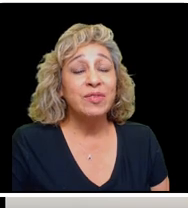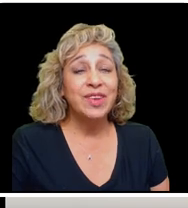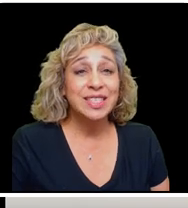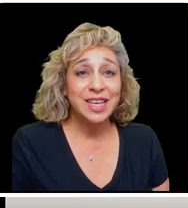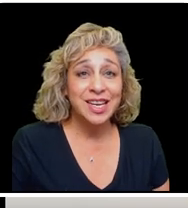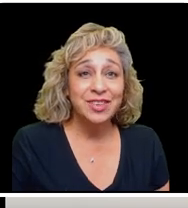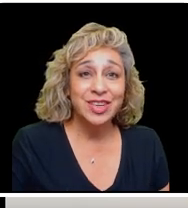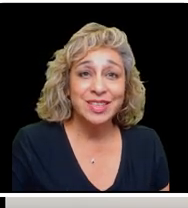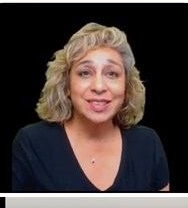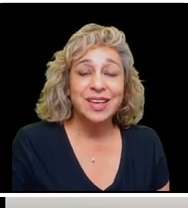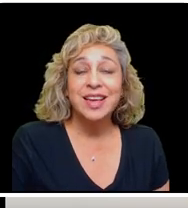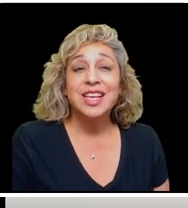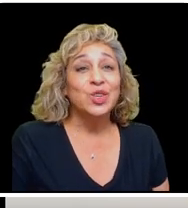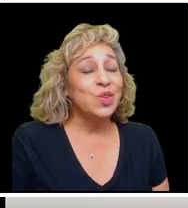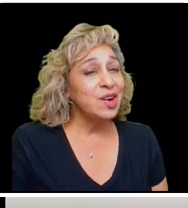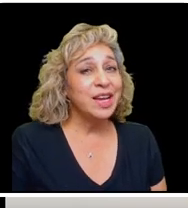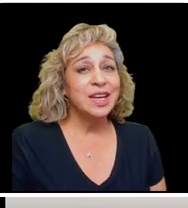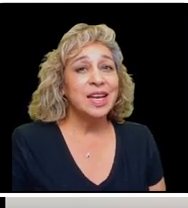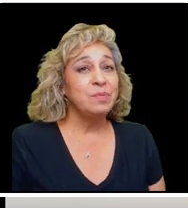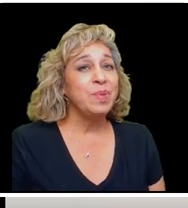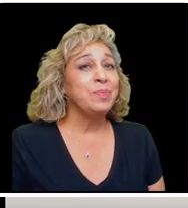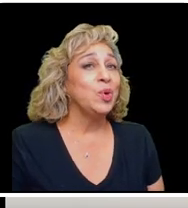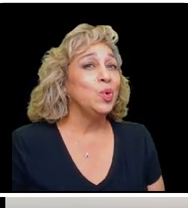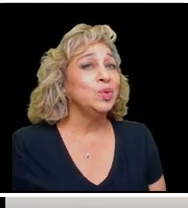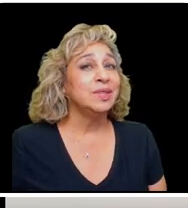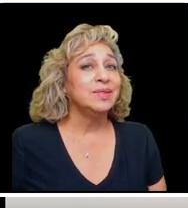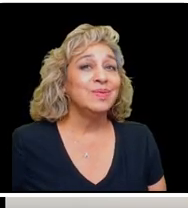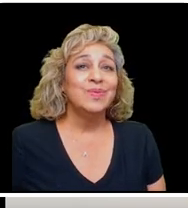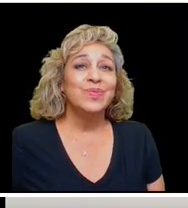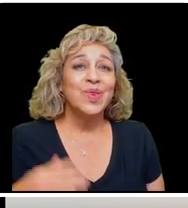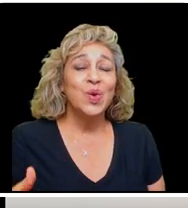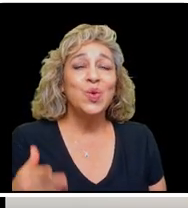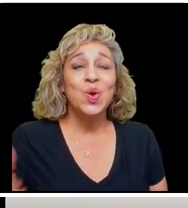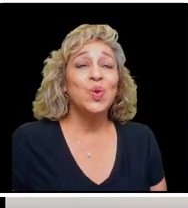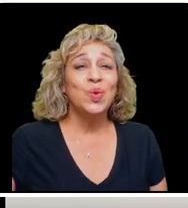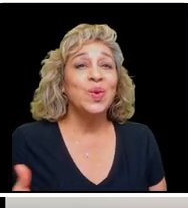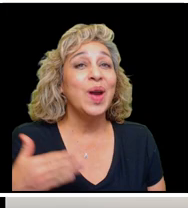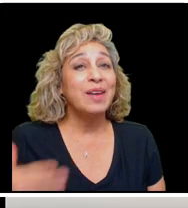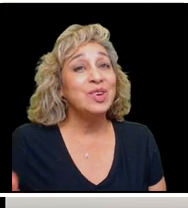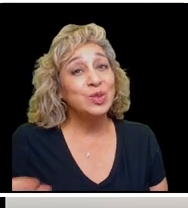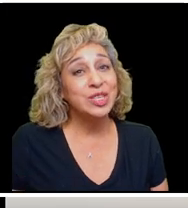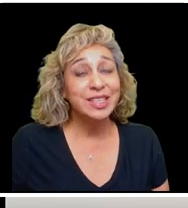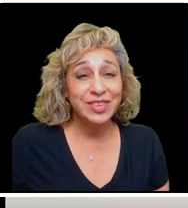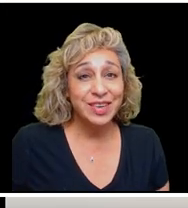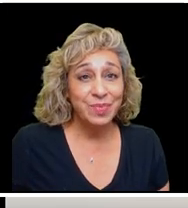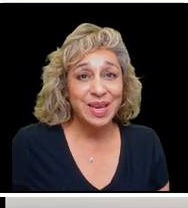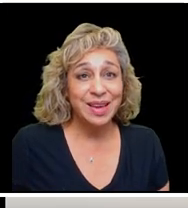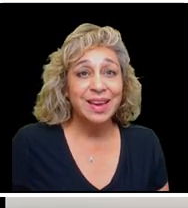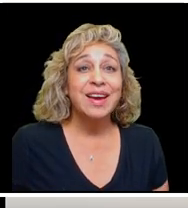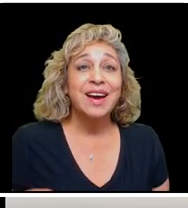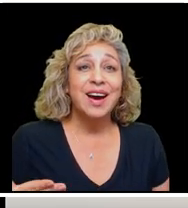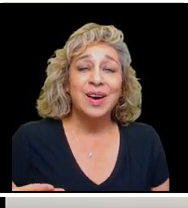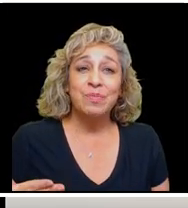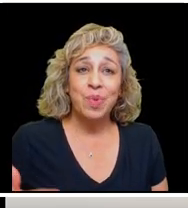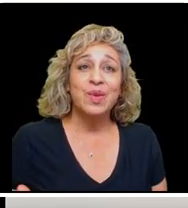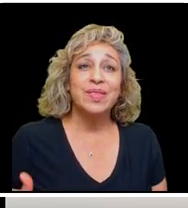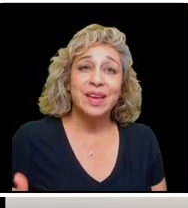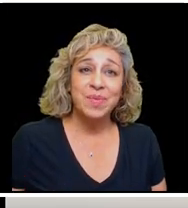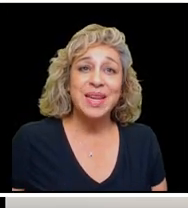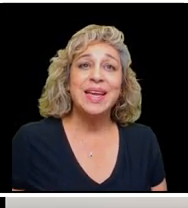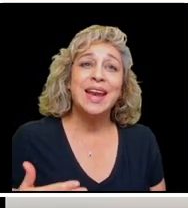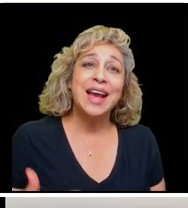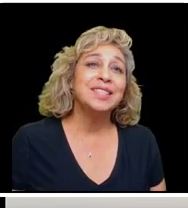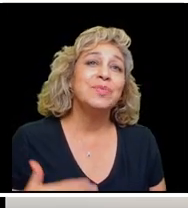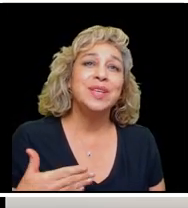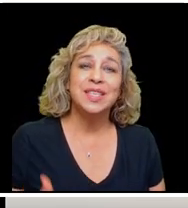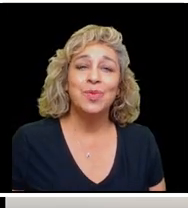have a vested interest so they're not gonna let people who's who know who have no children be part of